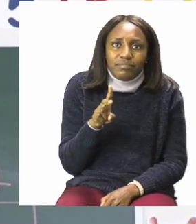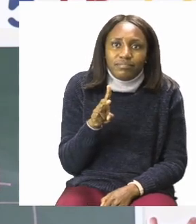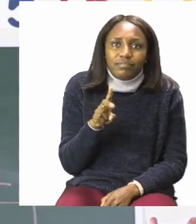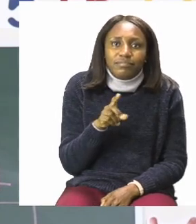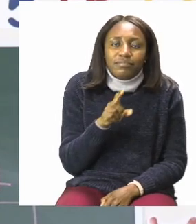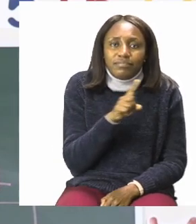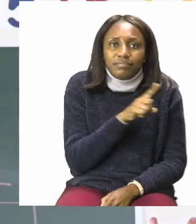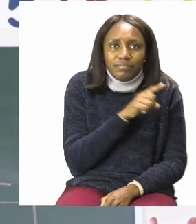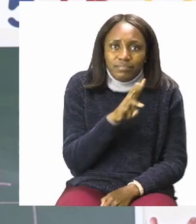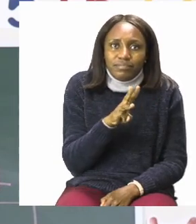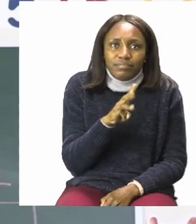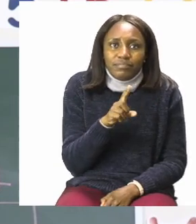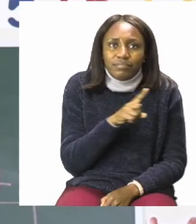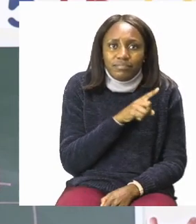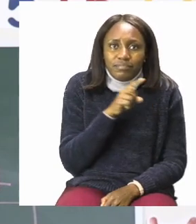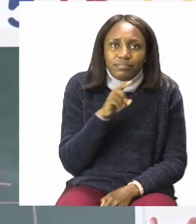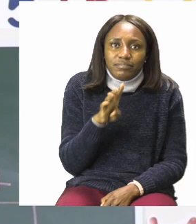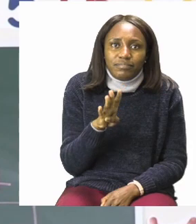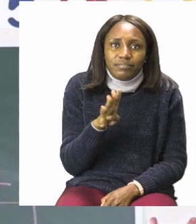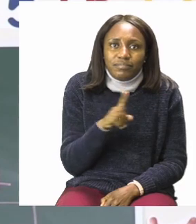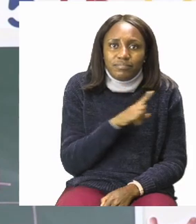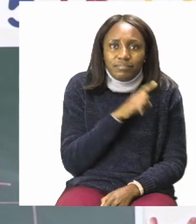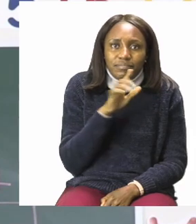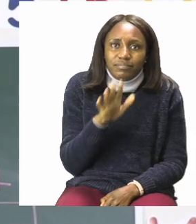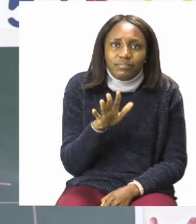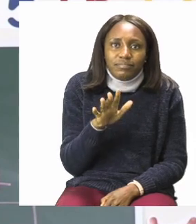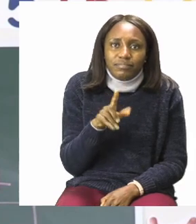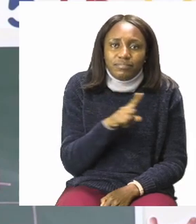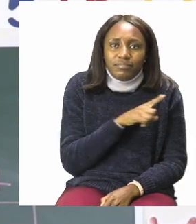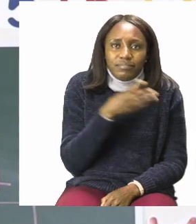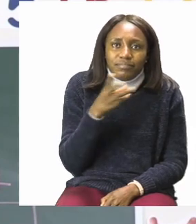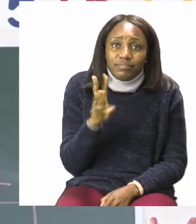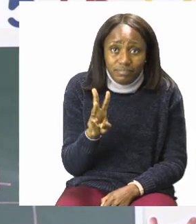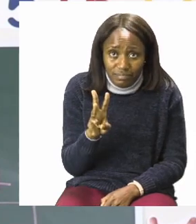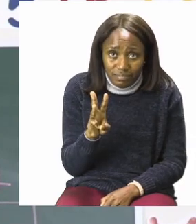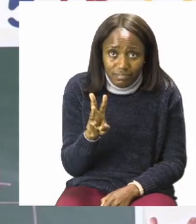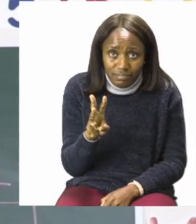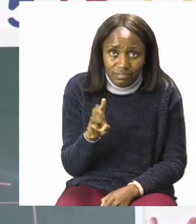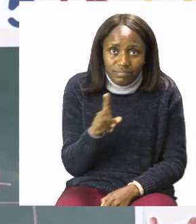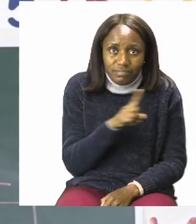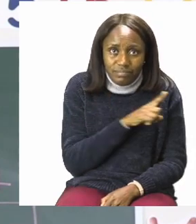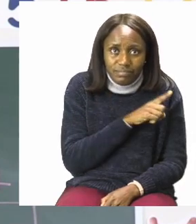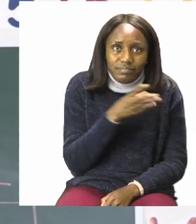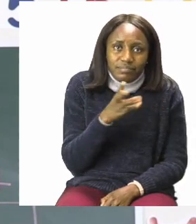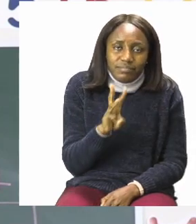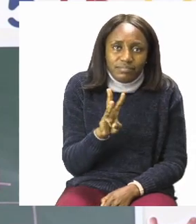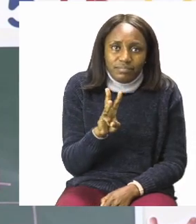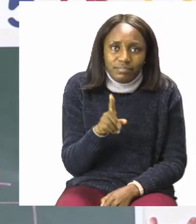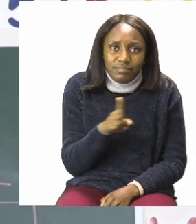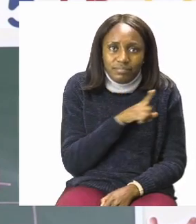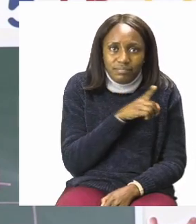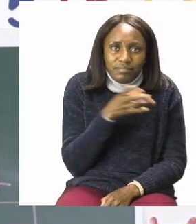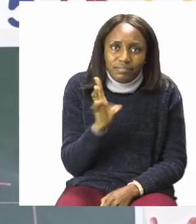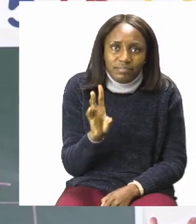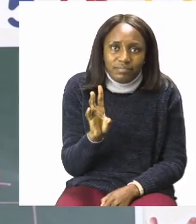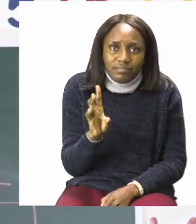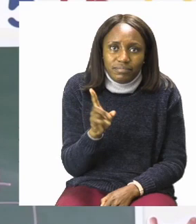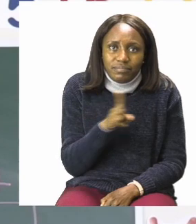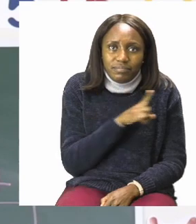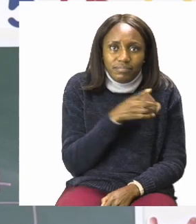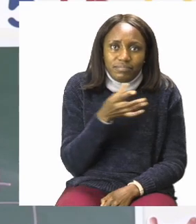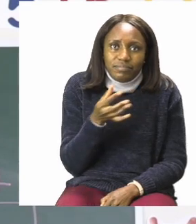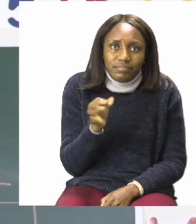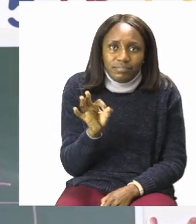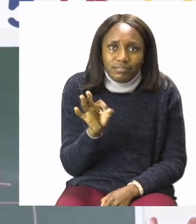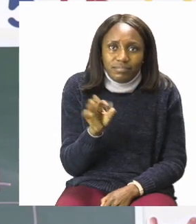12, 13, 14, 15, 16, 17,